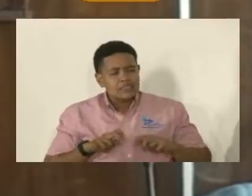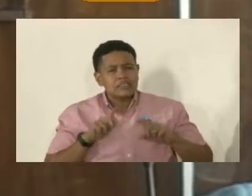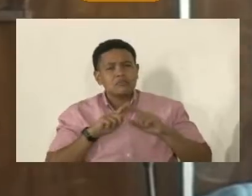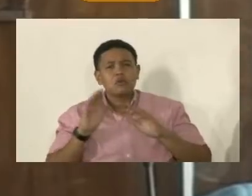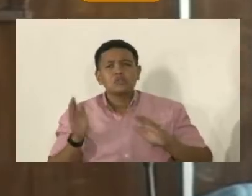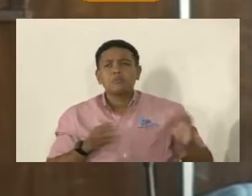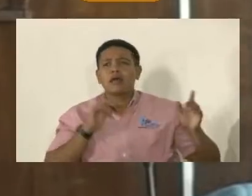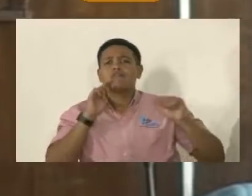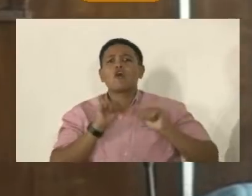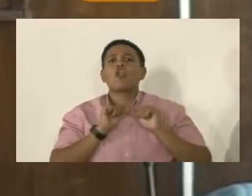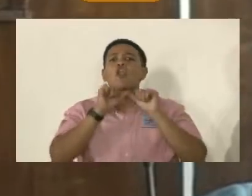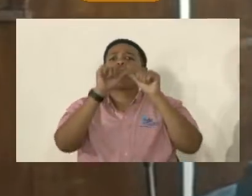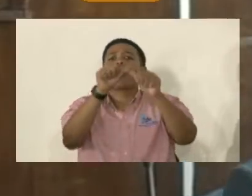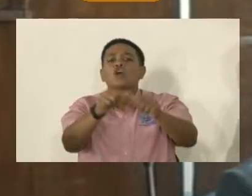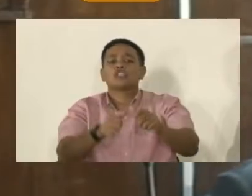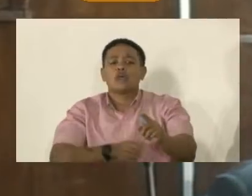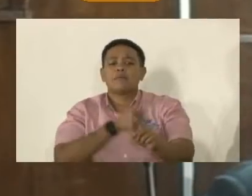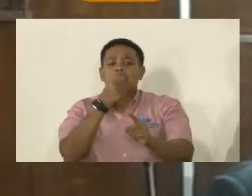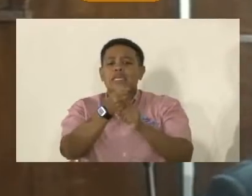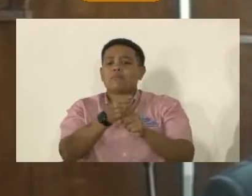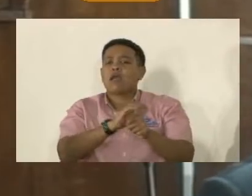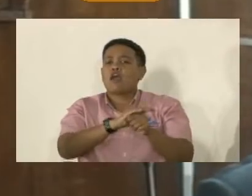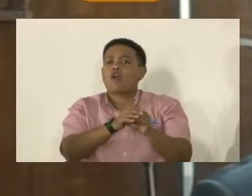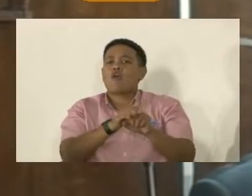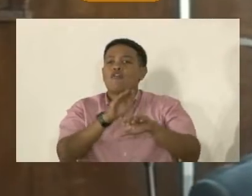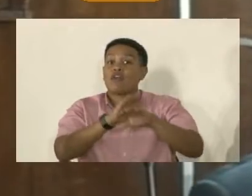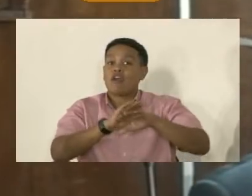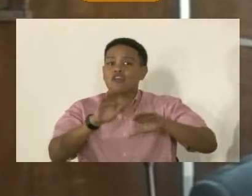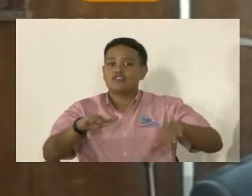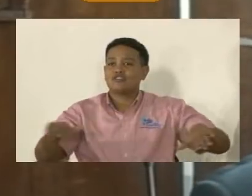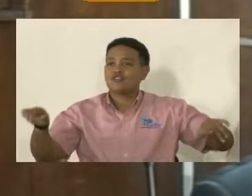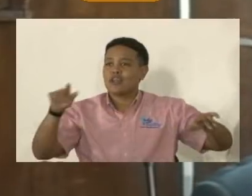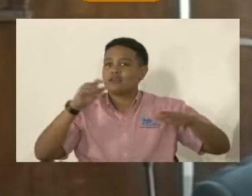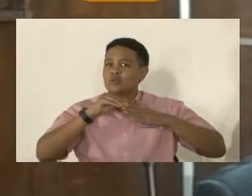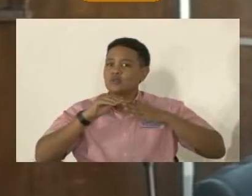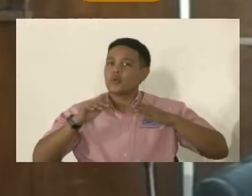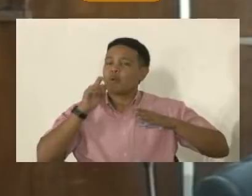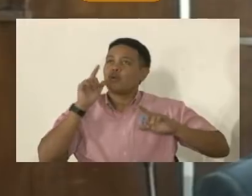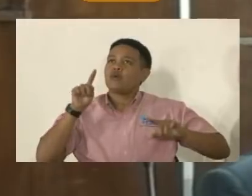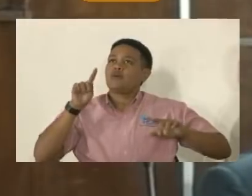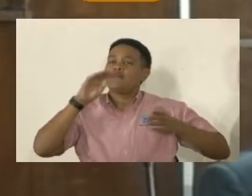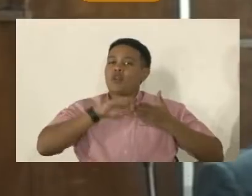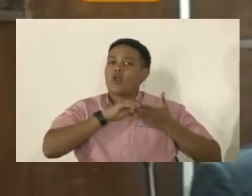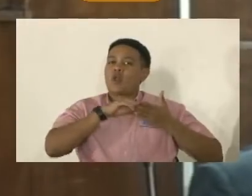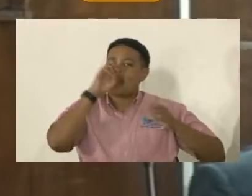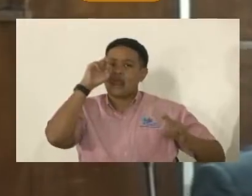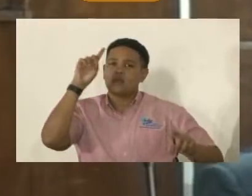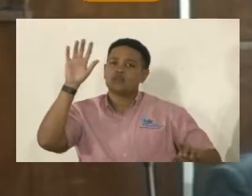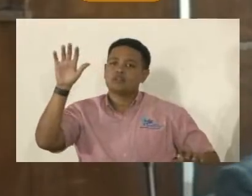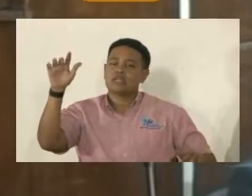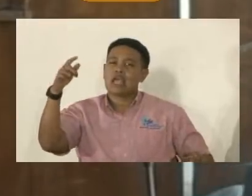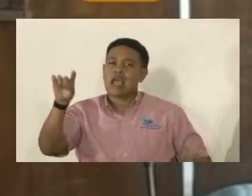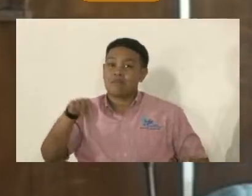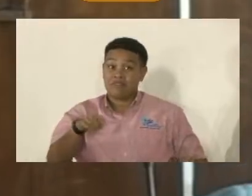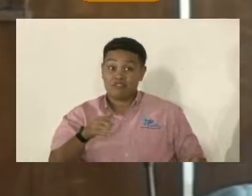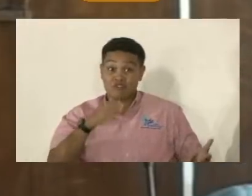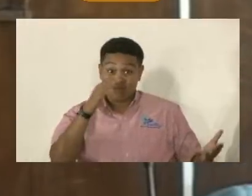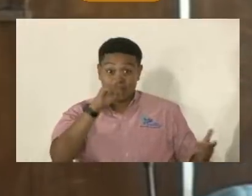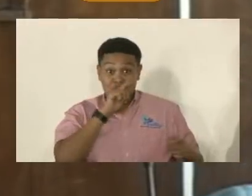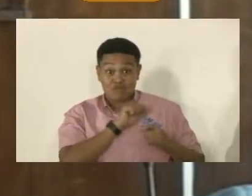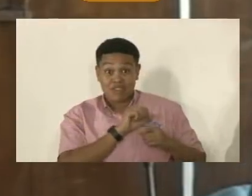the long-term impact of COVID-19 on the education sector. Had this recommendation been